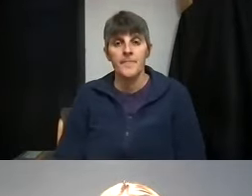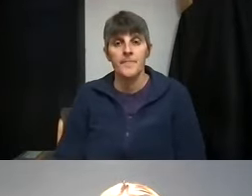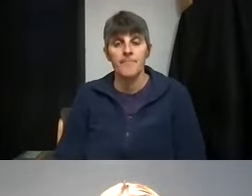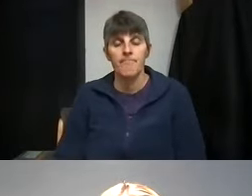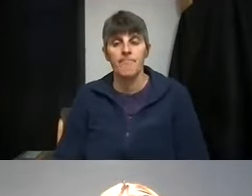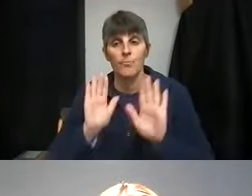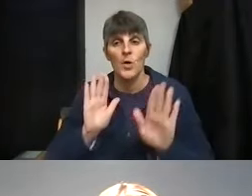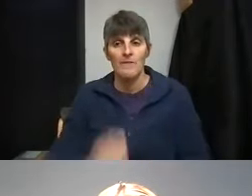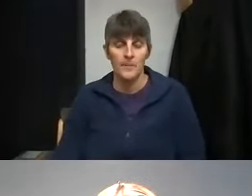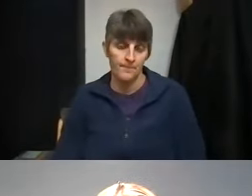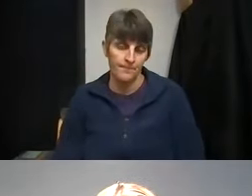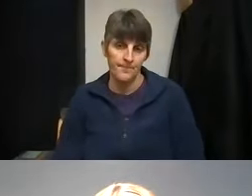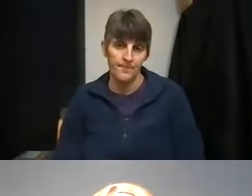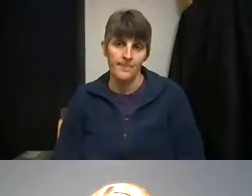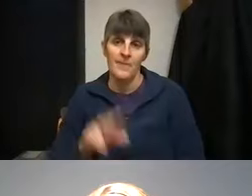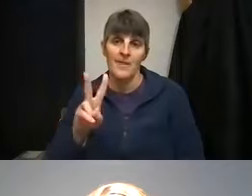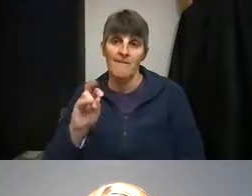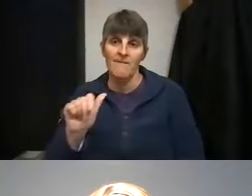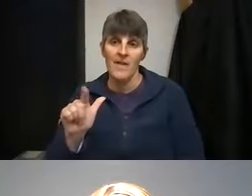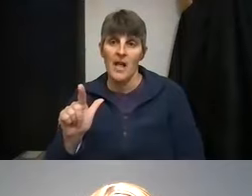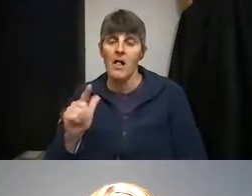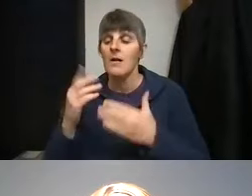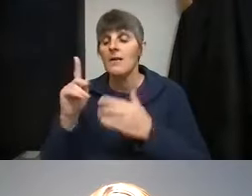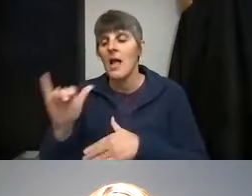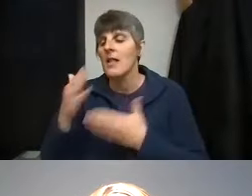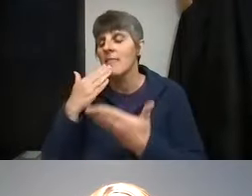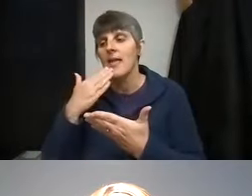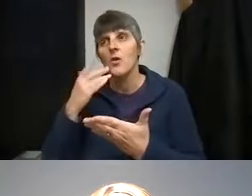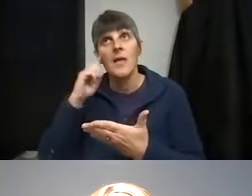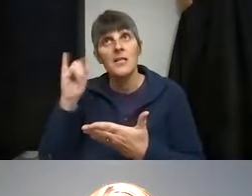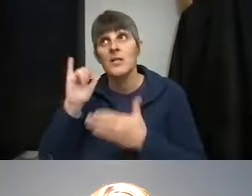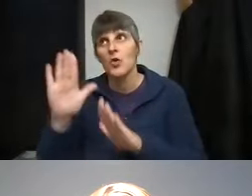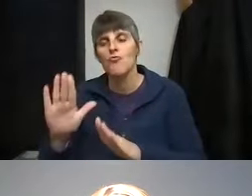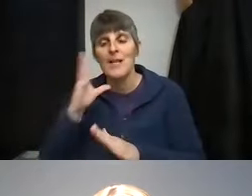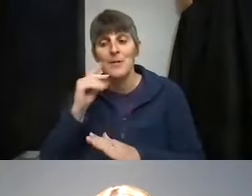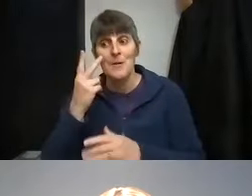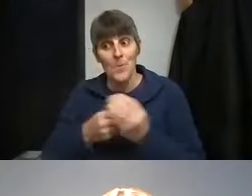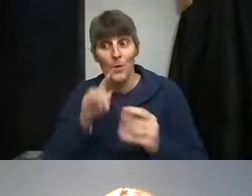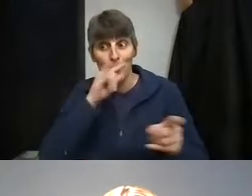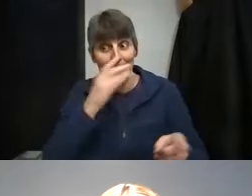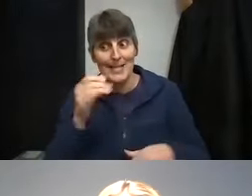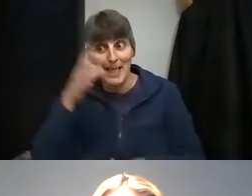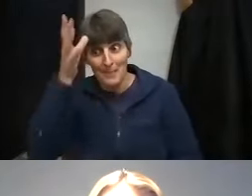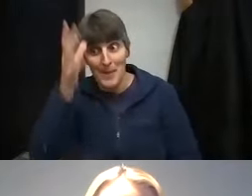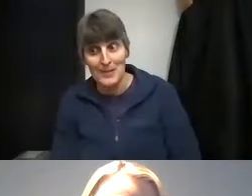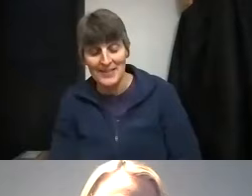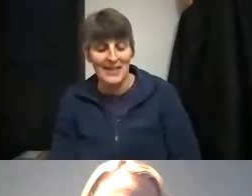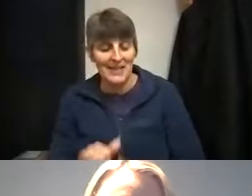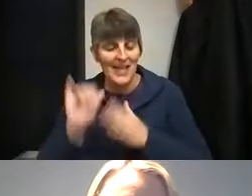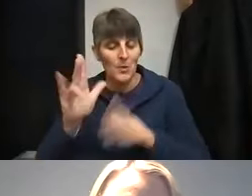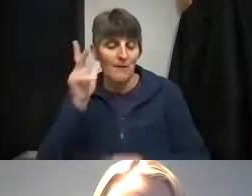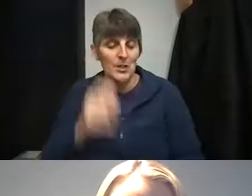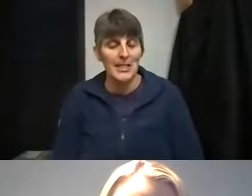Wonderful. Thank you, Kelly. That sounds like a great experience both for the kiddos and for the parents. So that's wonderful to